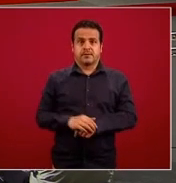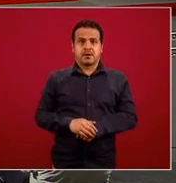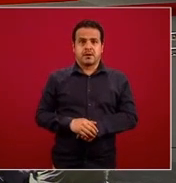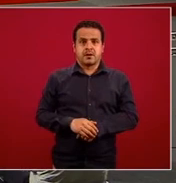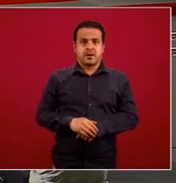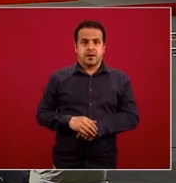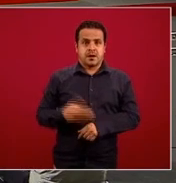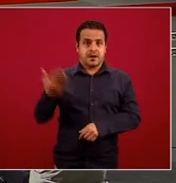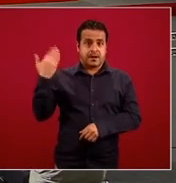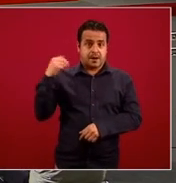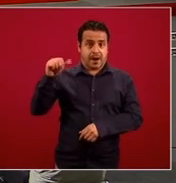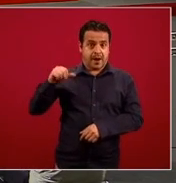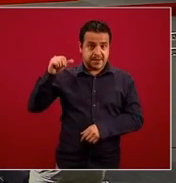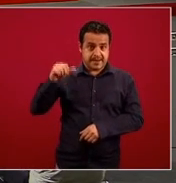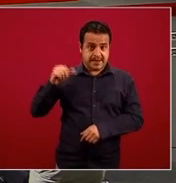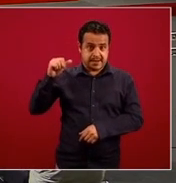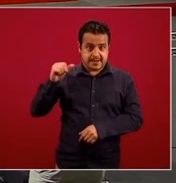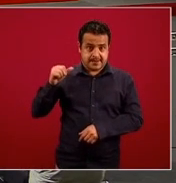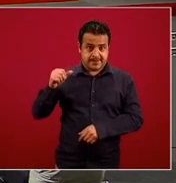Now we have April.